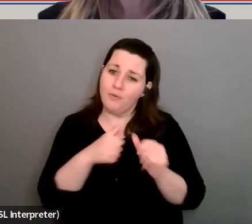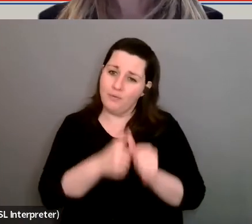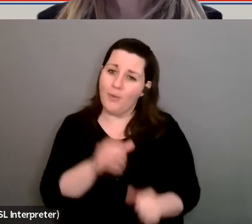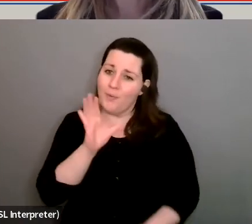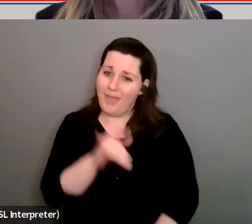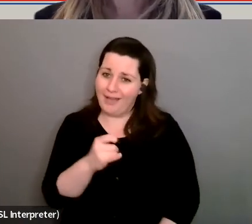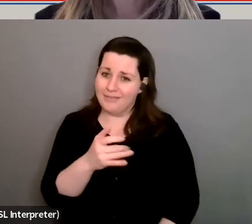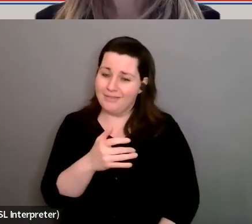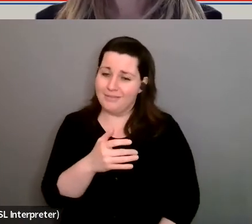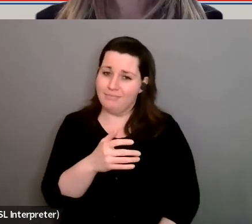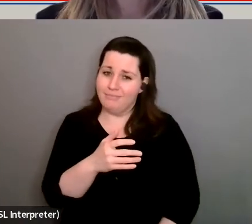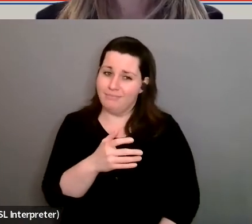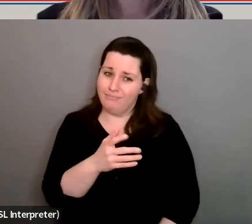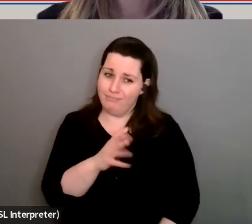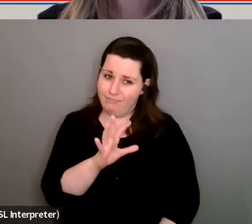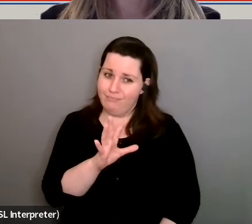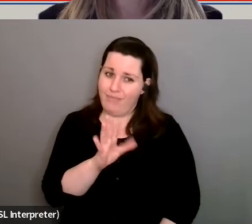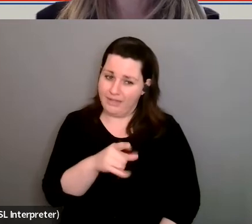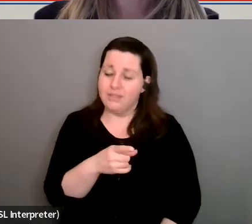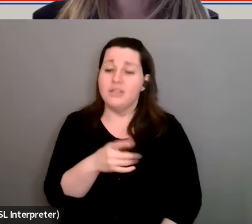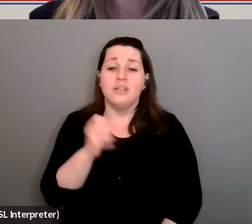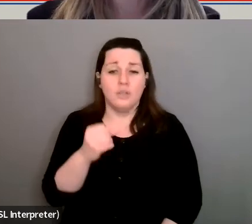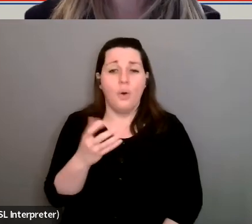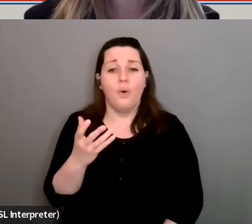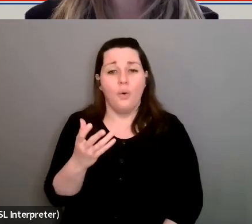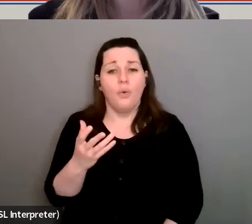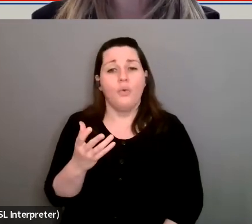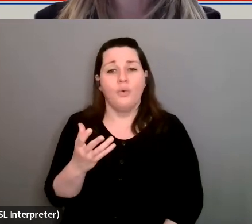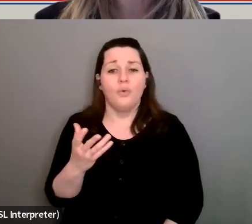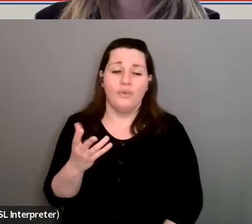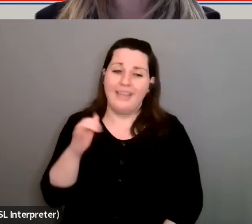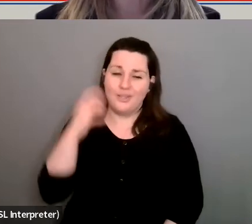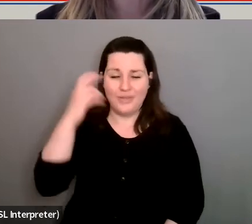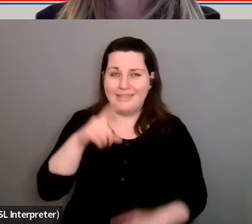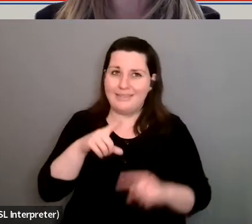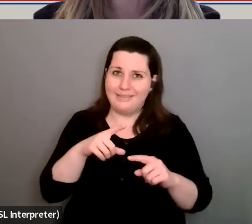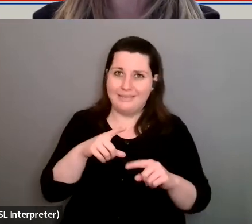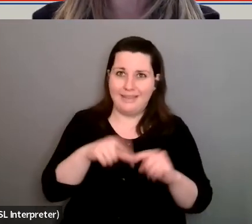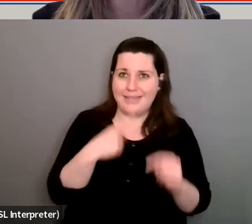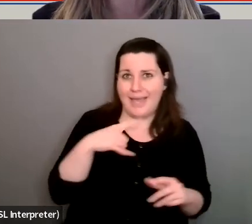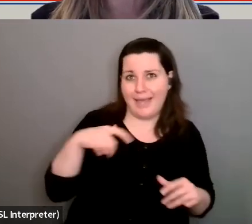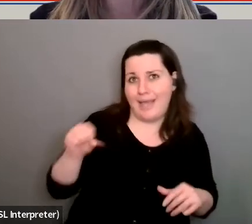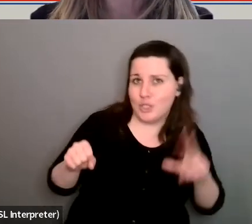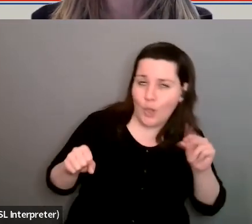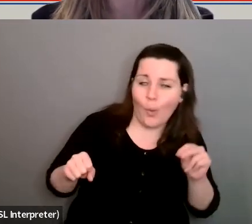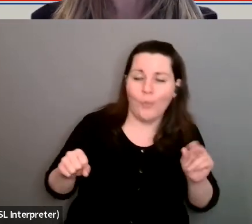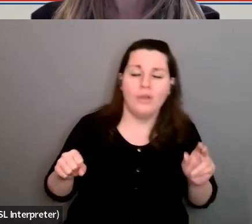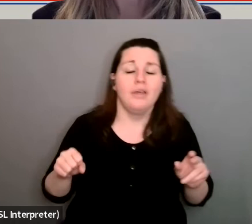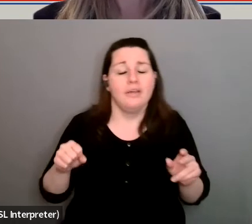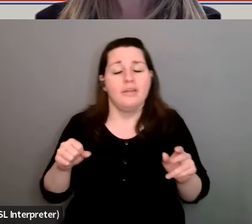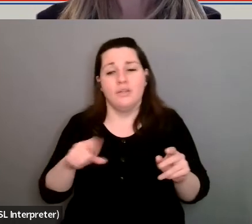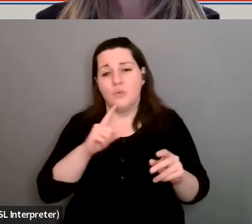that. So there's a very big difference. That's why it's not easy to answer yes or no, because there's a big difference